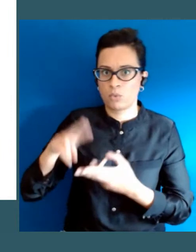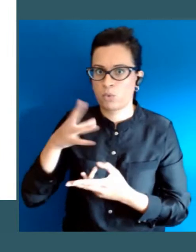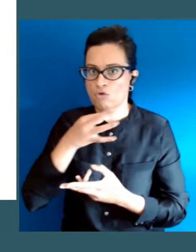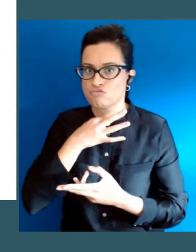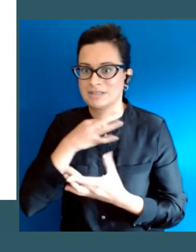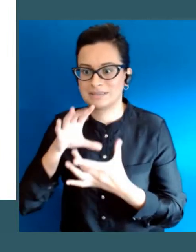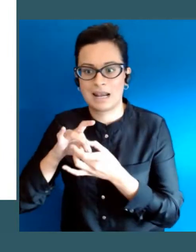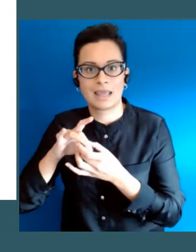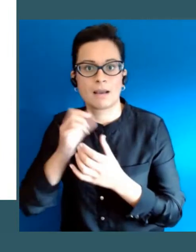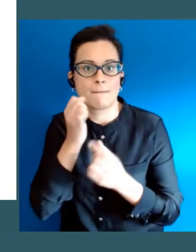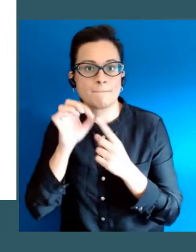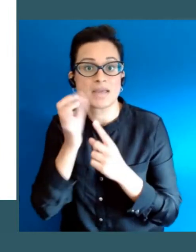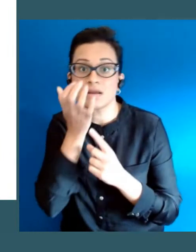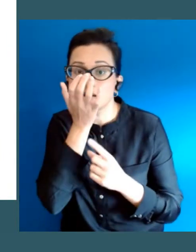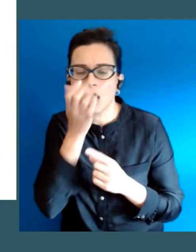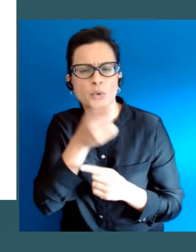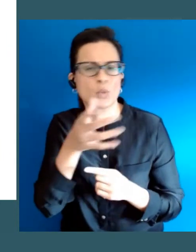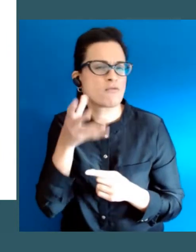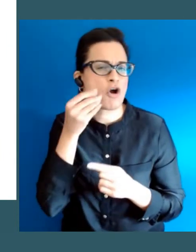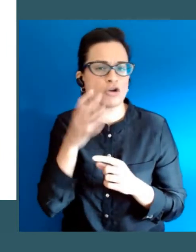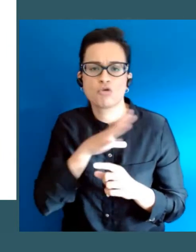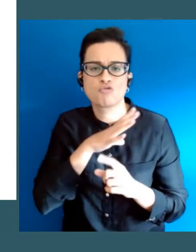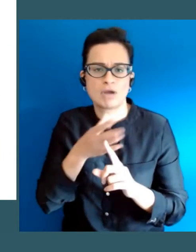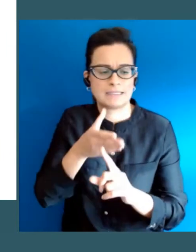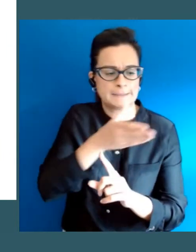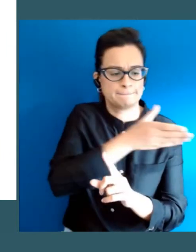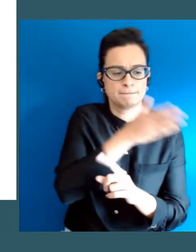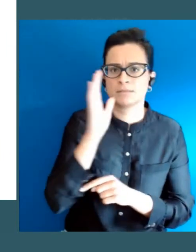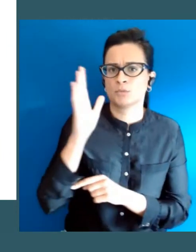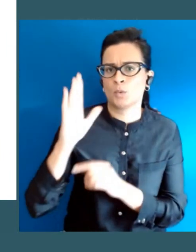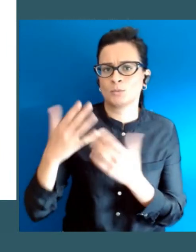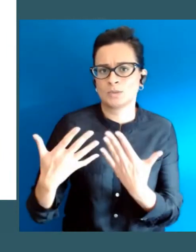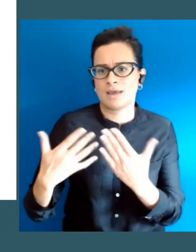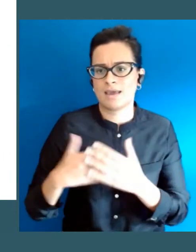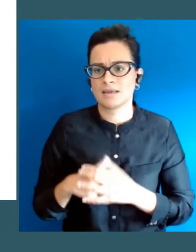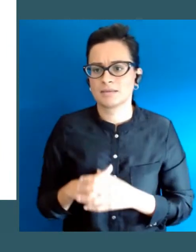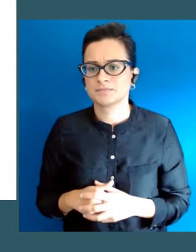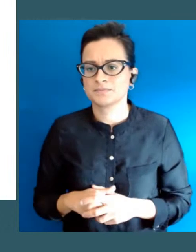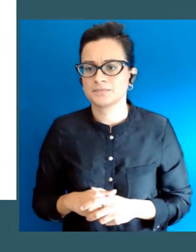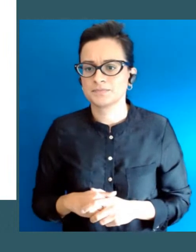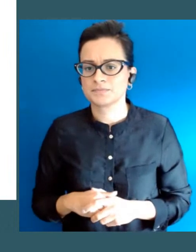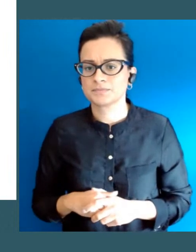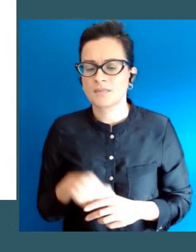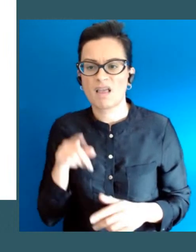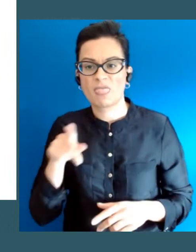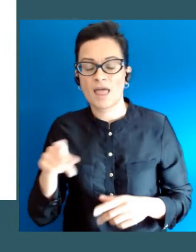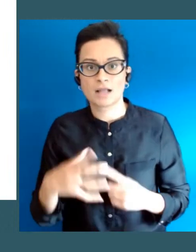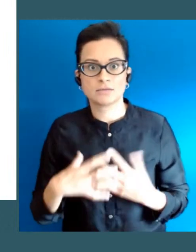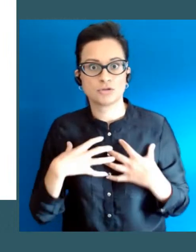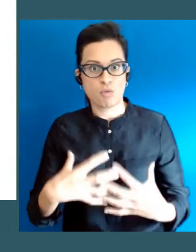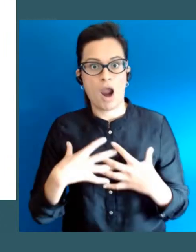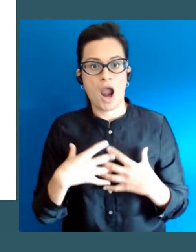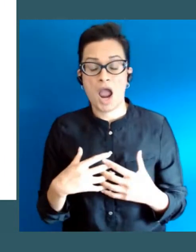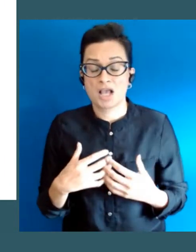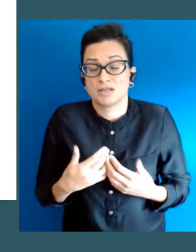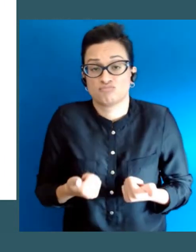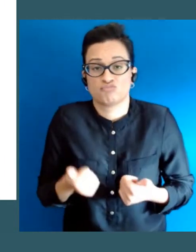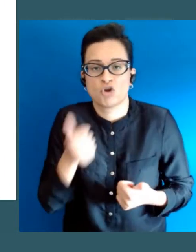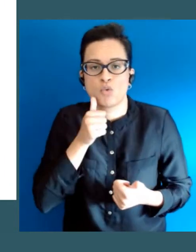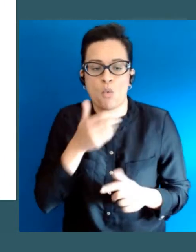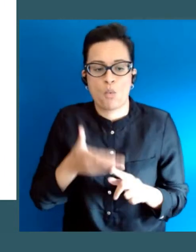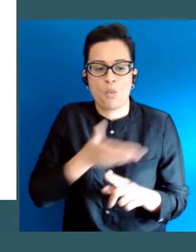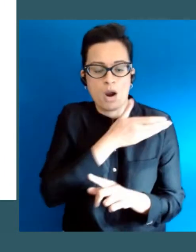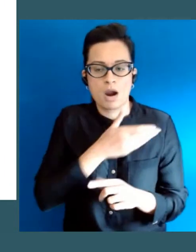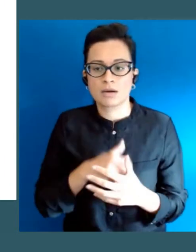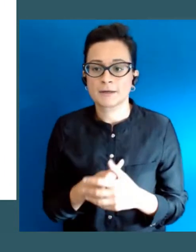would have heard that within the presentations today. So that probably hasn't come as a surprise to you now. Peanut allergy,